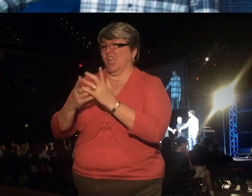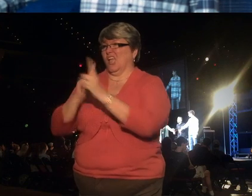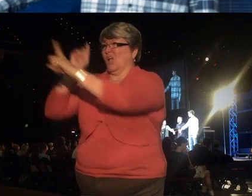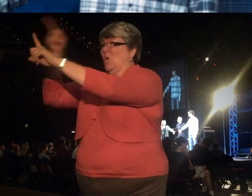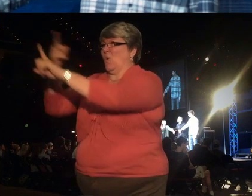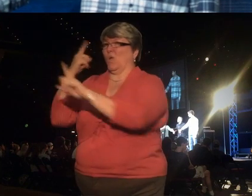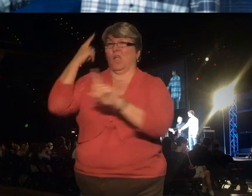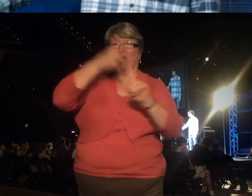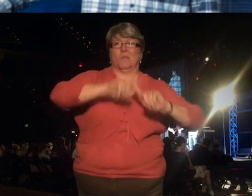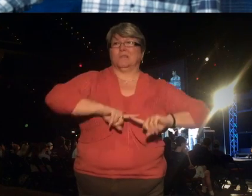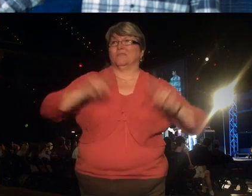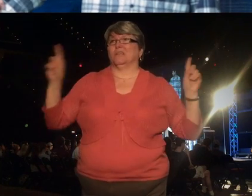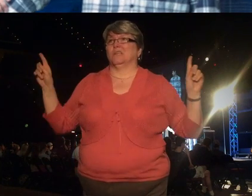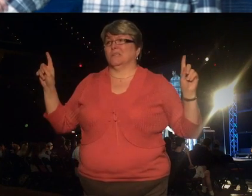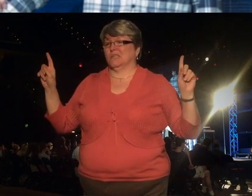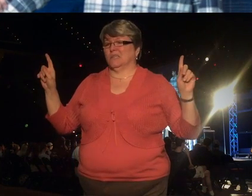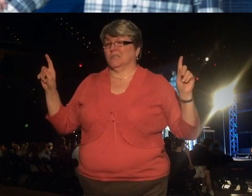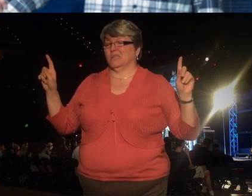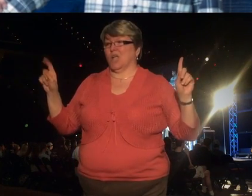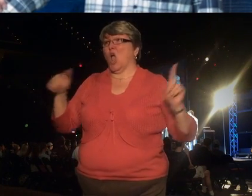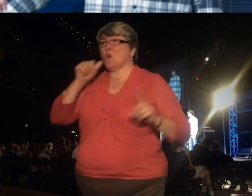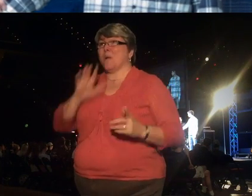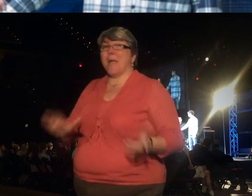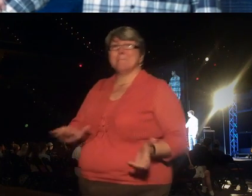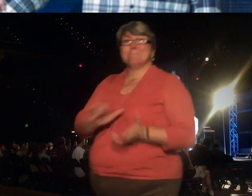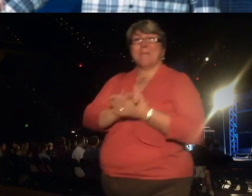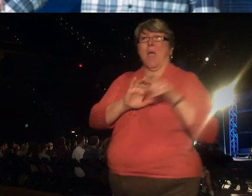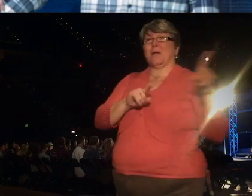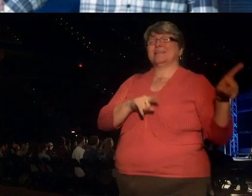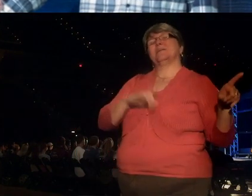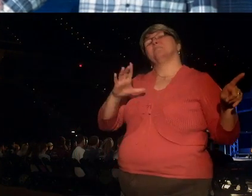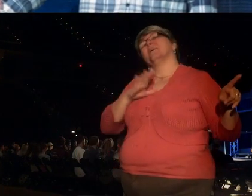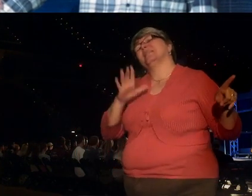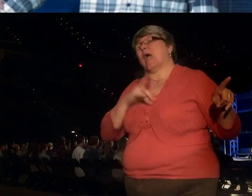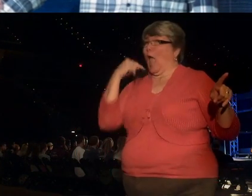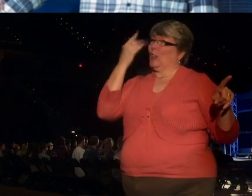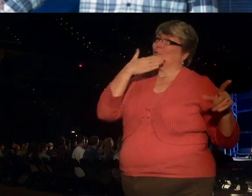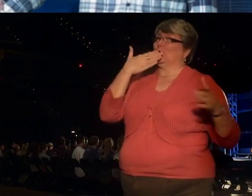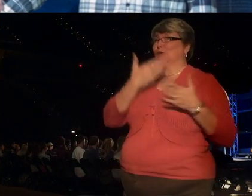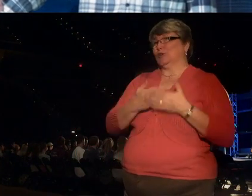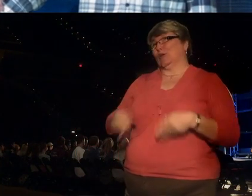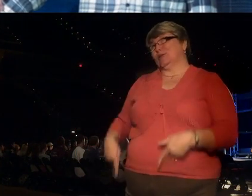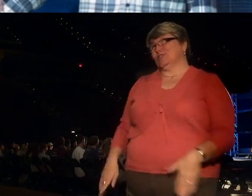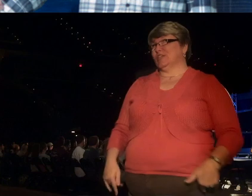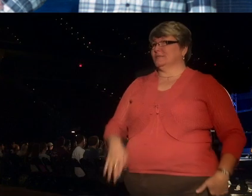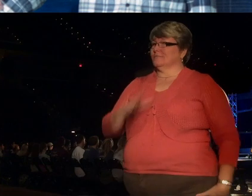things. Or a woman married a guy because he was polite and he looked good in them jeans, right?